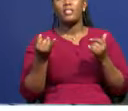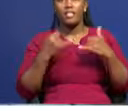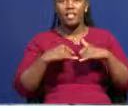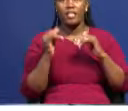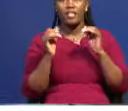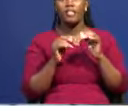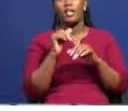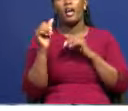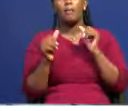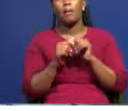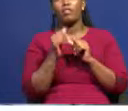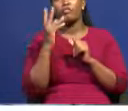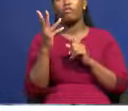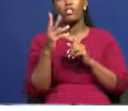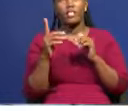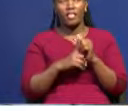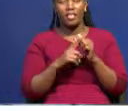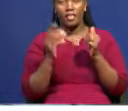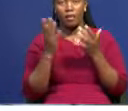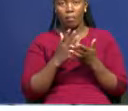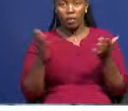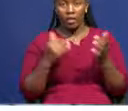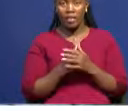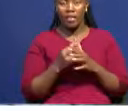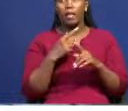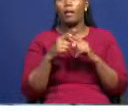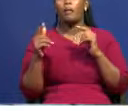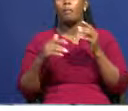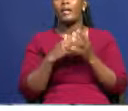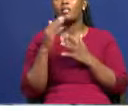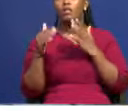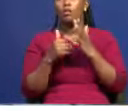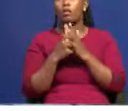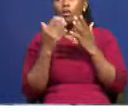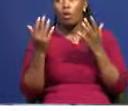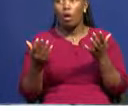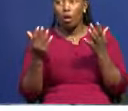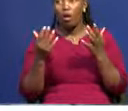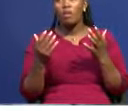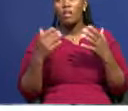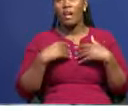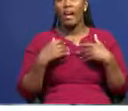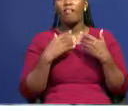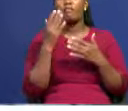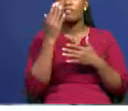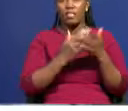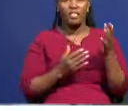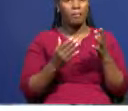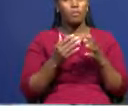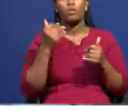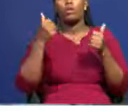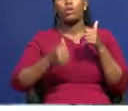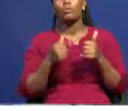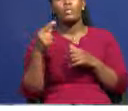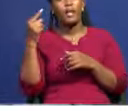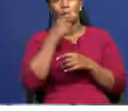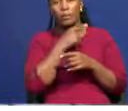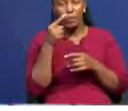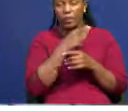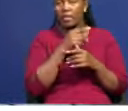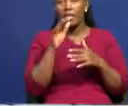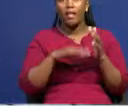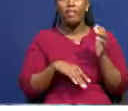on 46 products. But all those products that we are attempting to tax, there are some that are even way more harmful than the 46 that